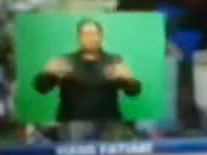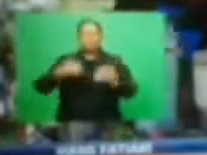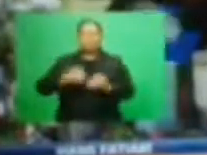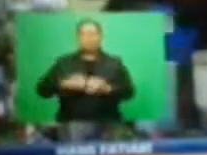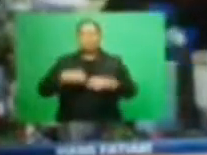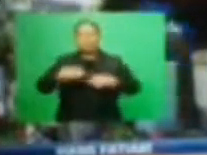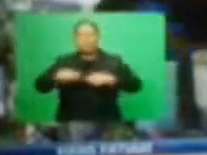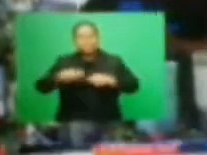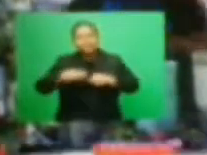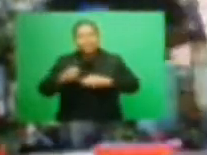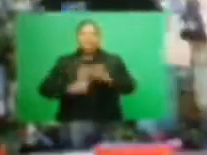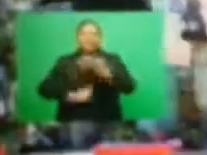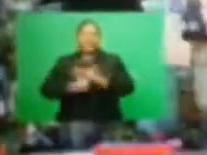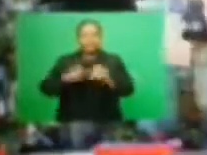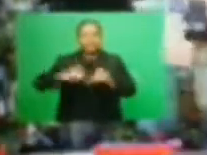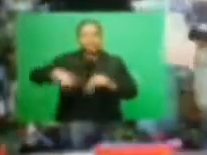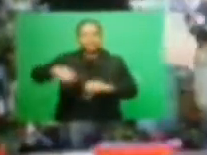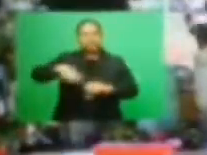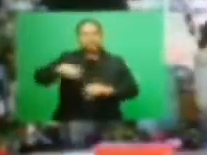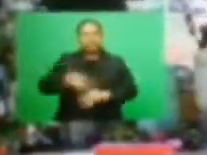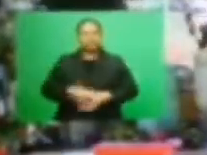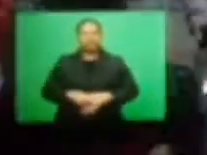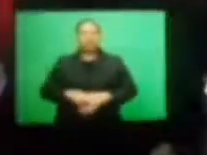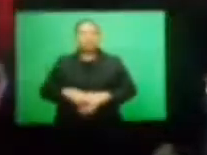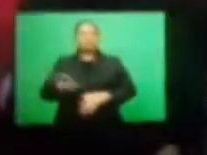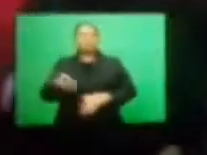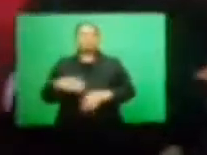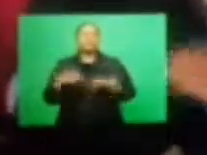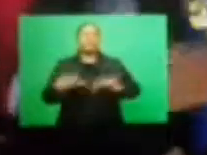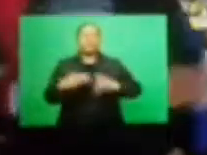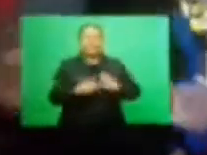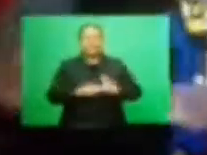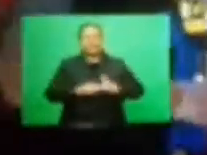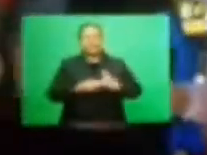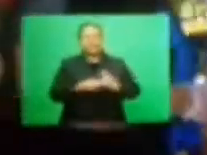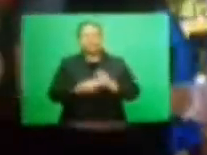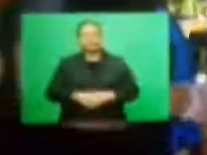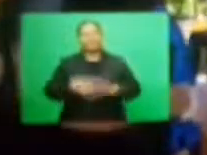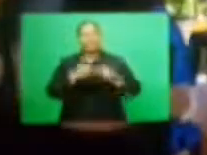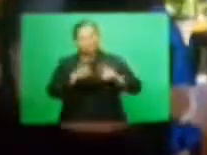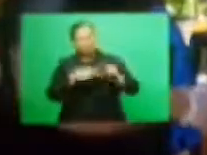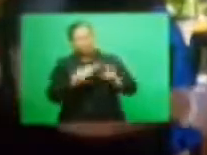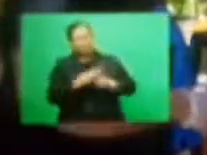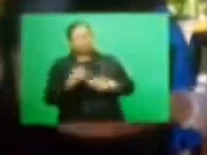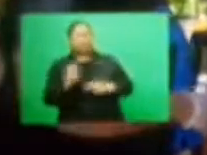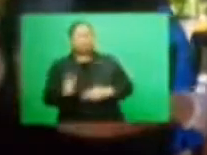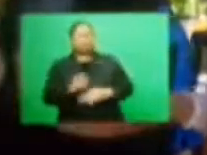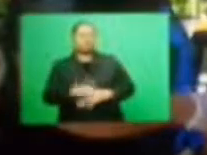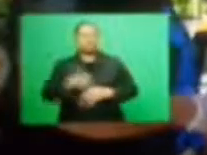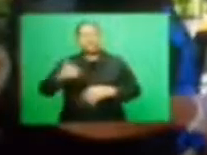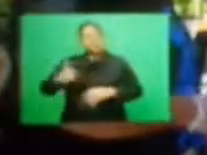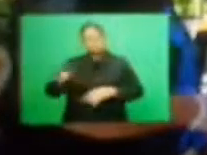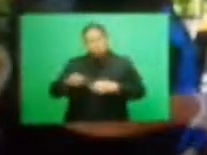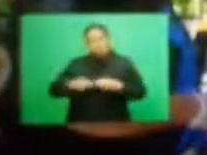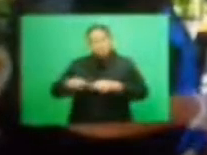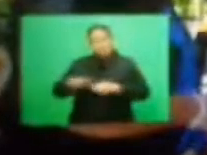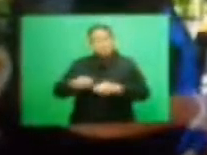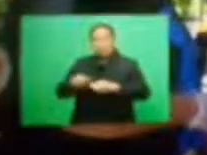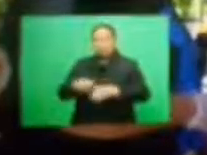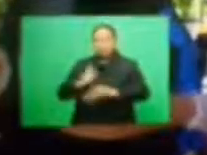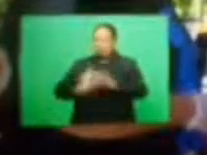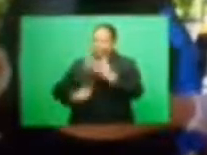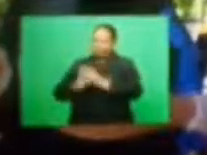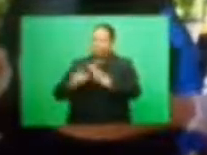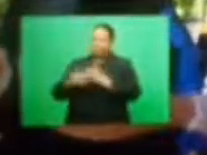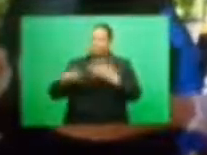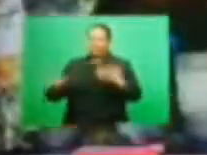more customers, so that's really good for the business as well as our families. So far we only use the markets that's going on for our